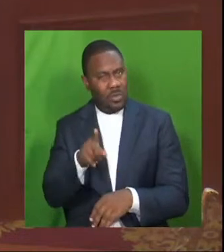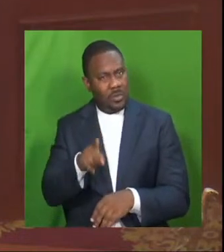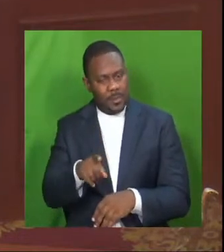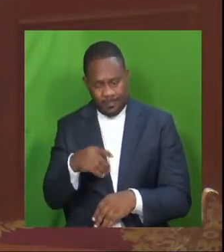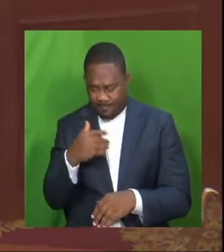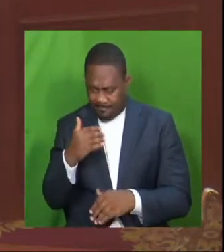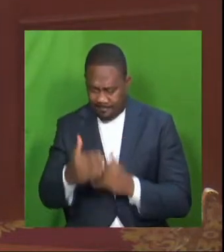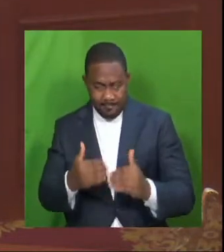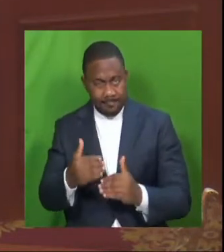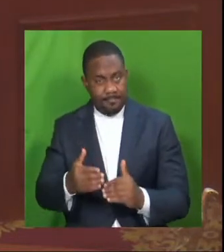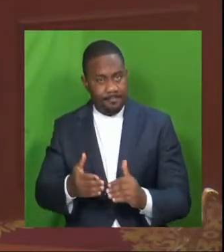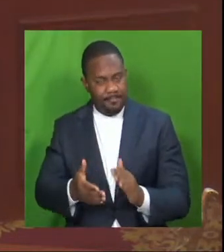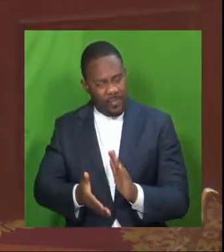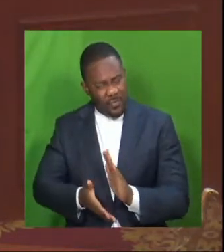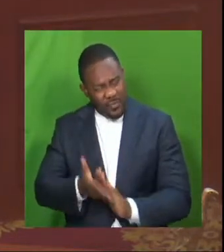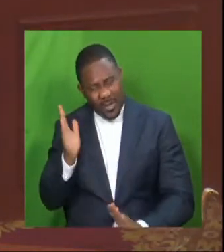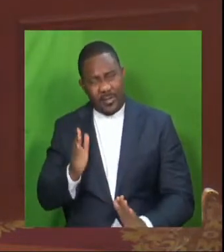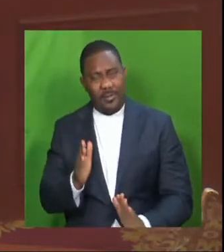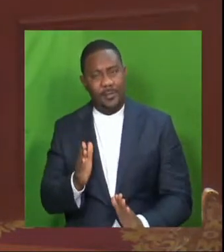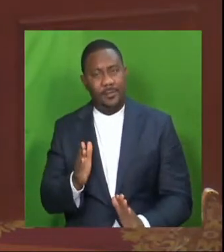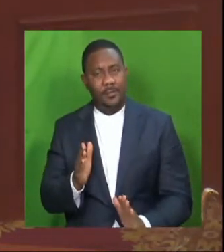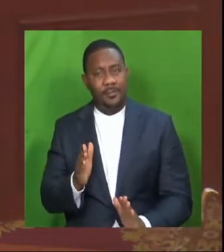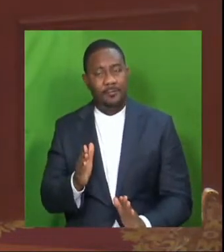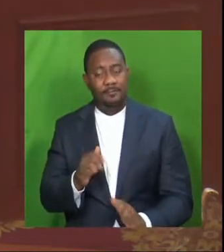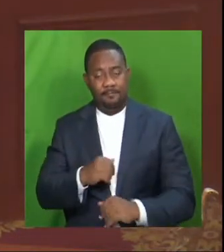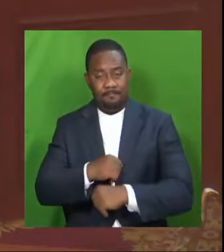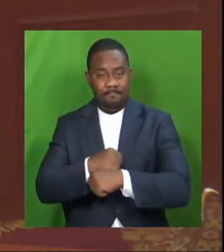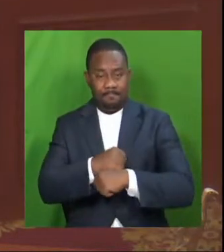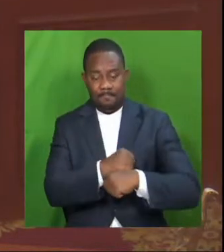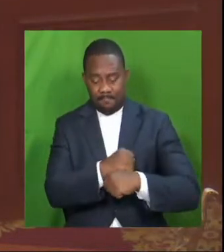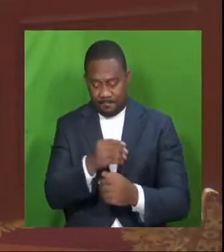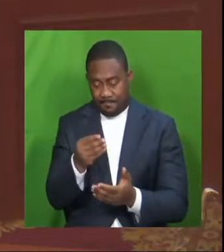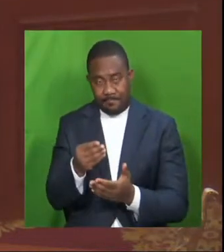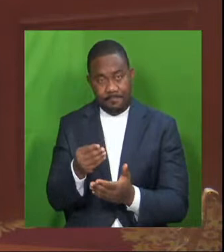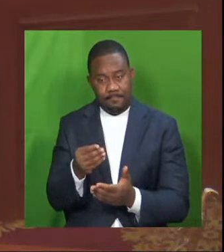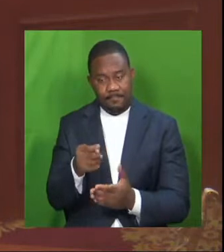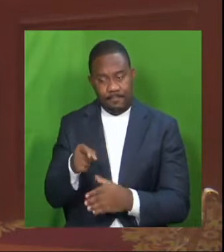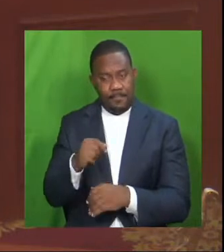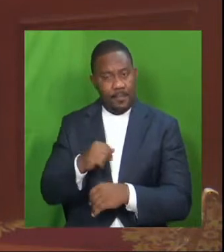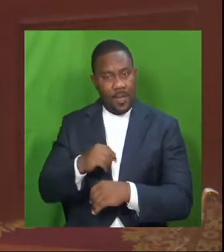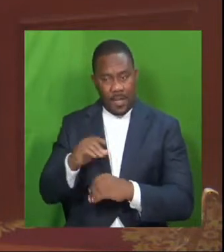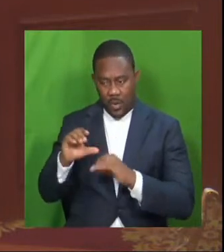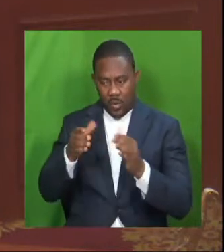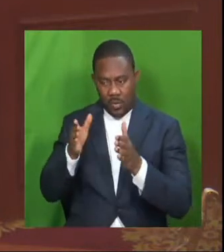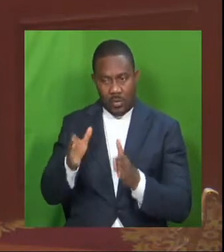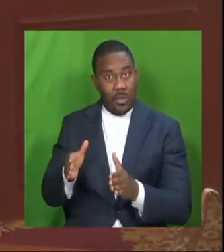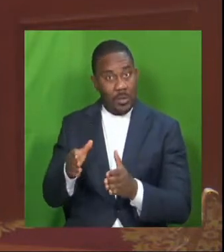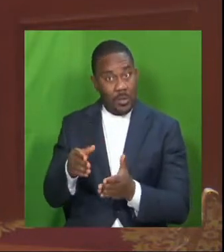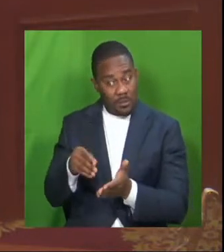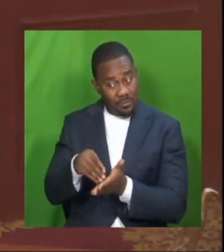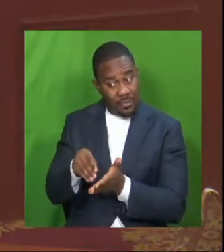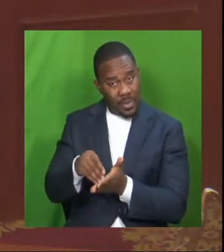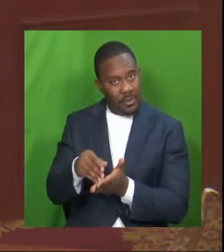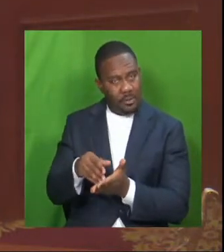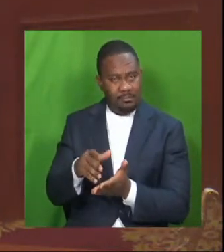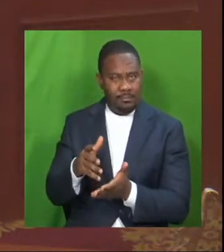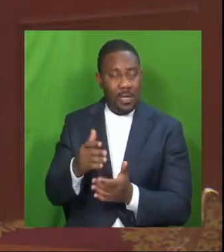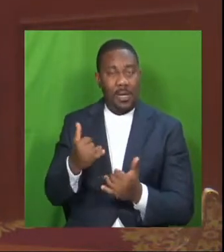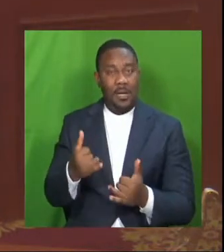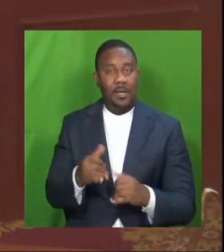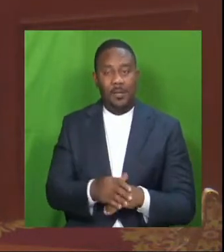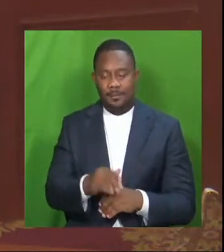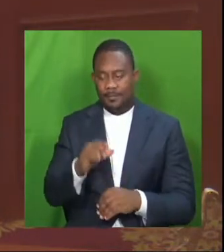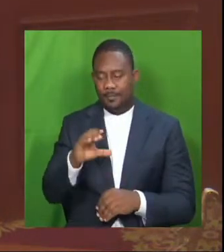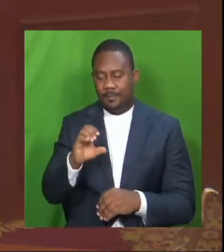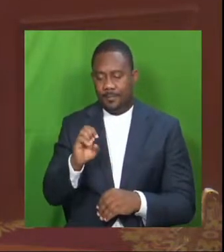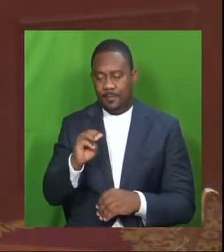necessary appropriate decisions to protect Ghanaian private sector contractors. Today, a bag of cement which